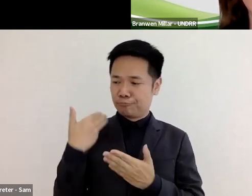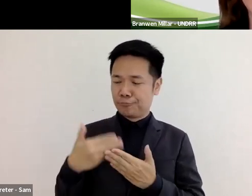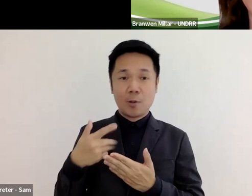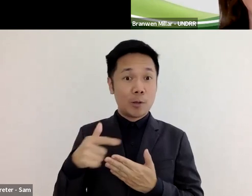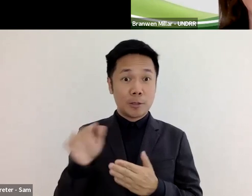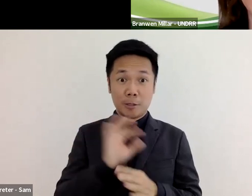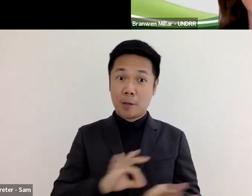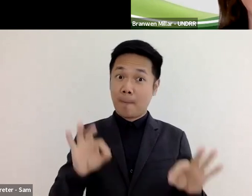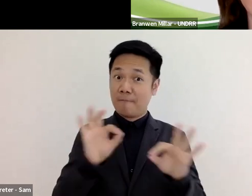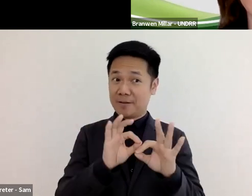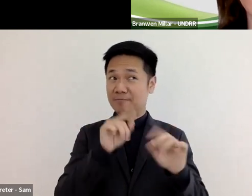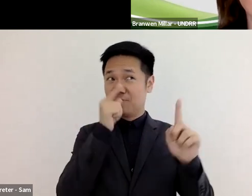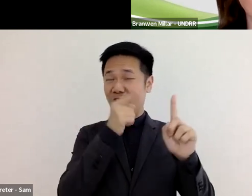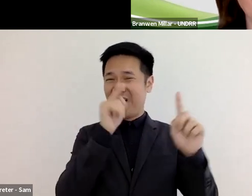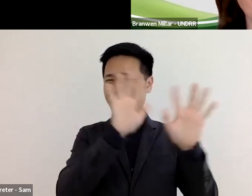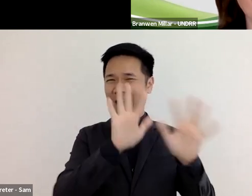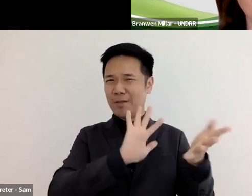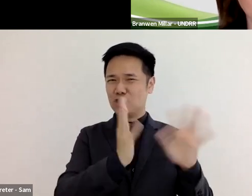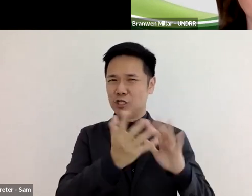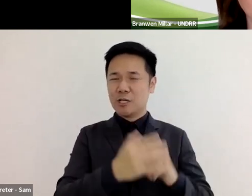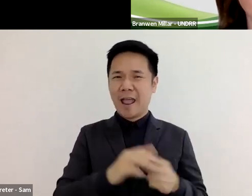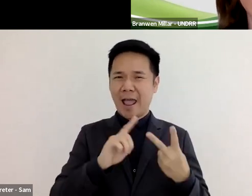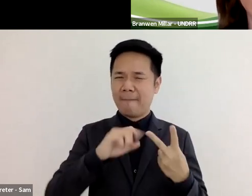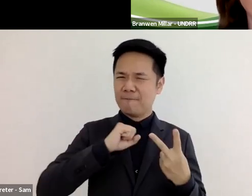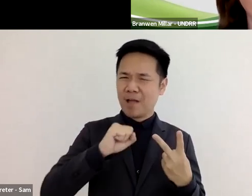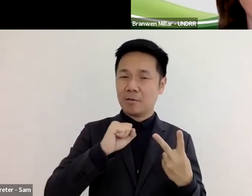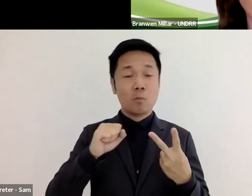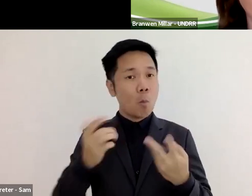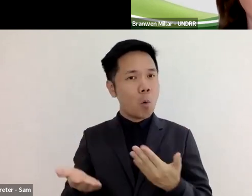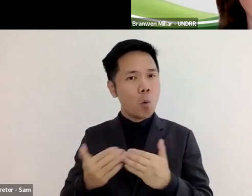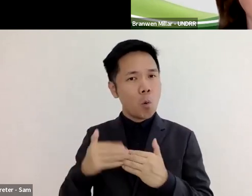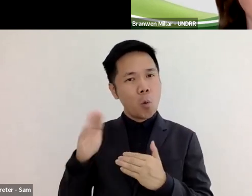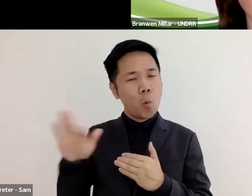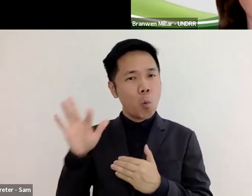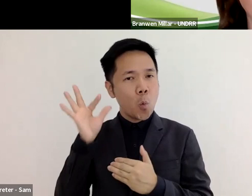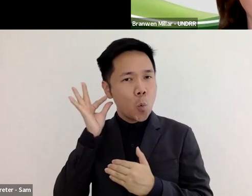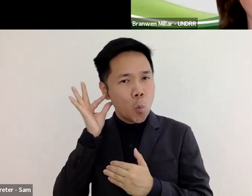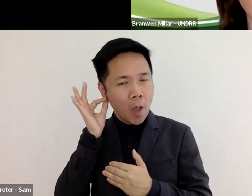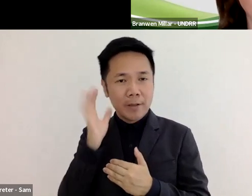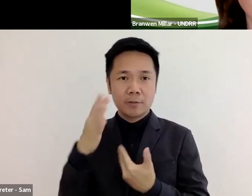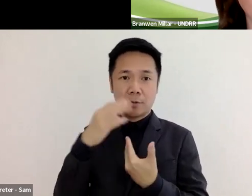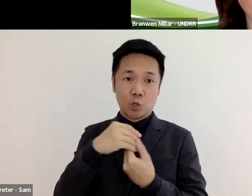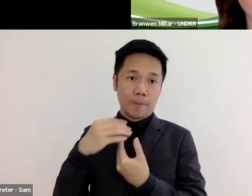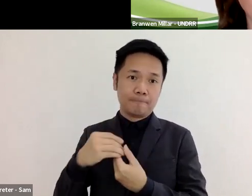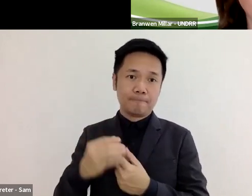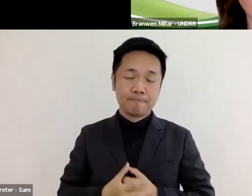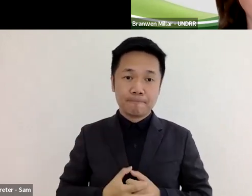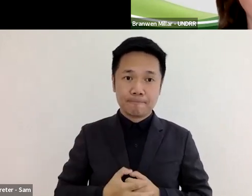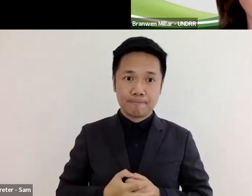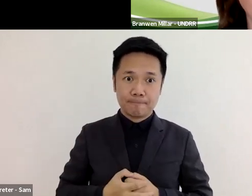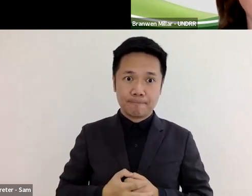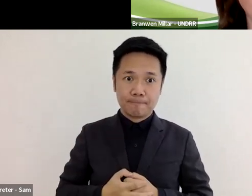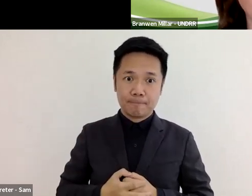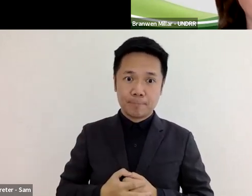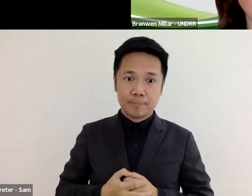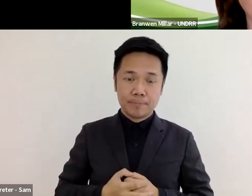implications of climate change and accelerating women participation. Thailand attached to these foundations and initiate methods